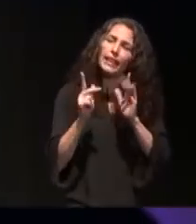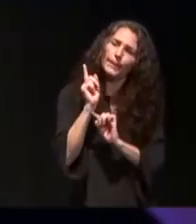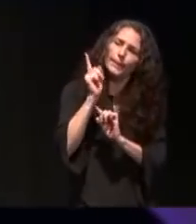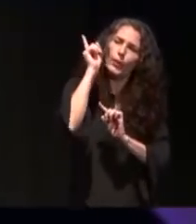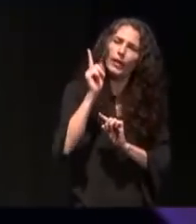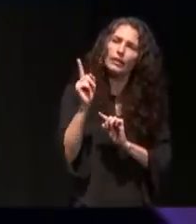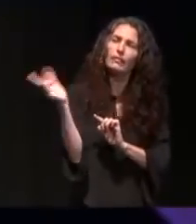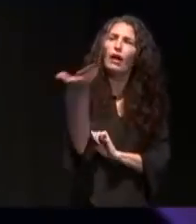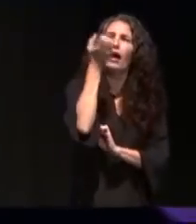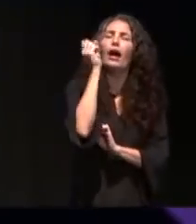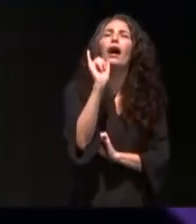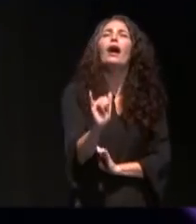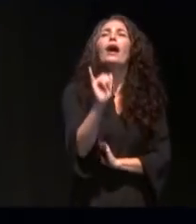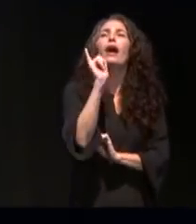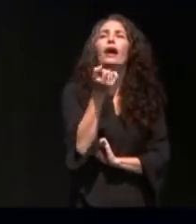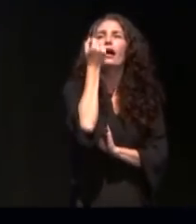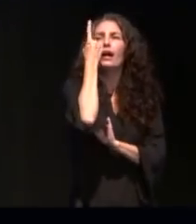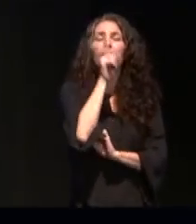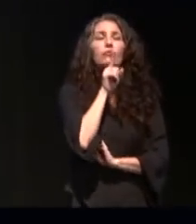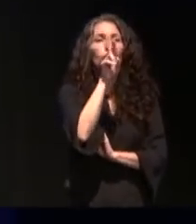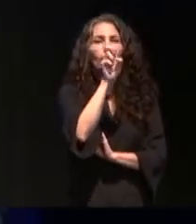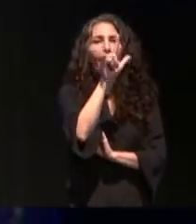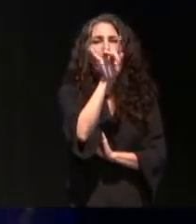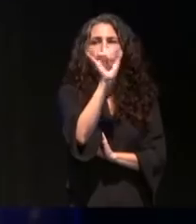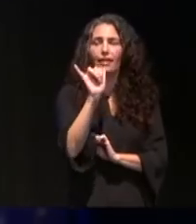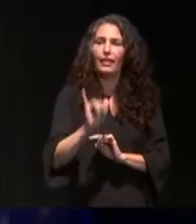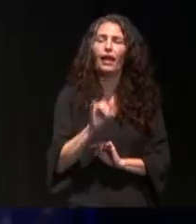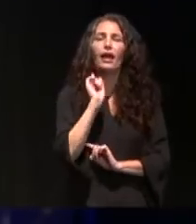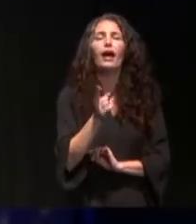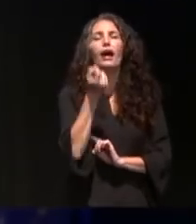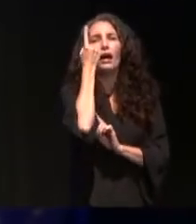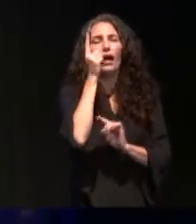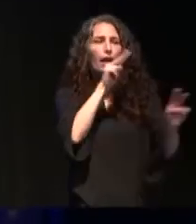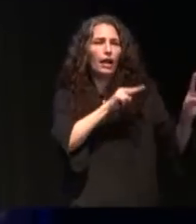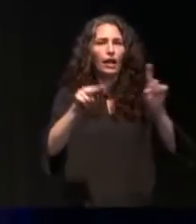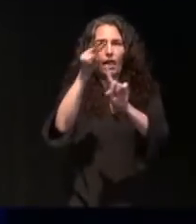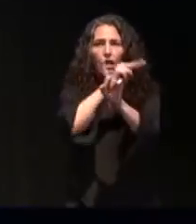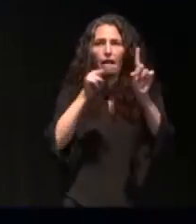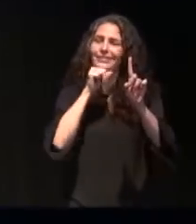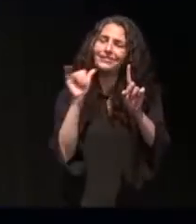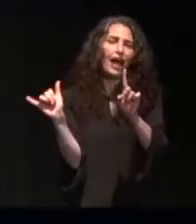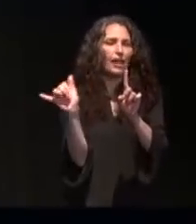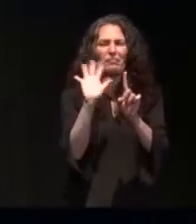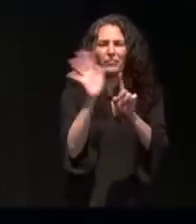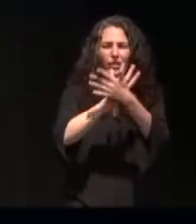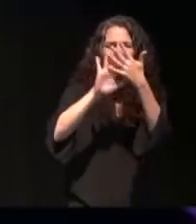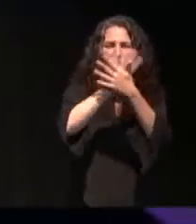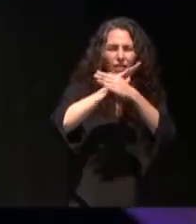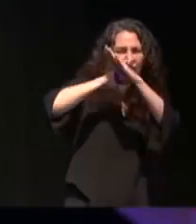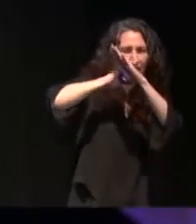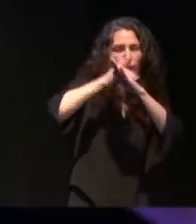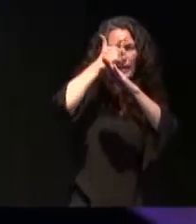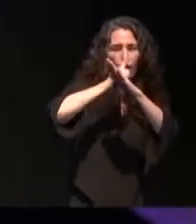of beholding reality is a moment in which our perception is no longer hindered or blocked